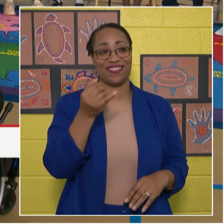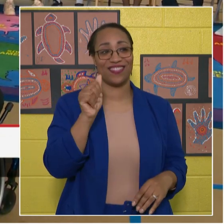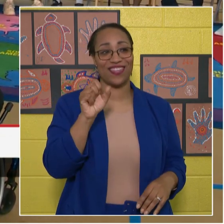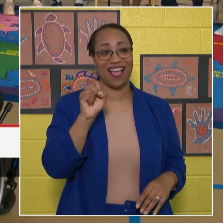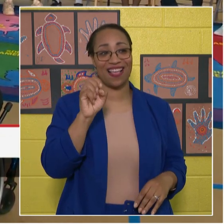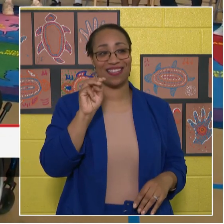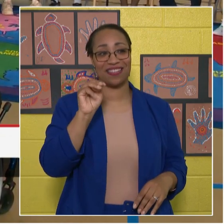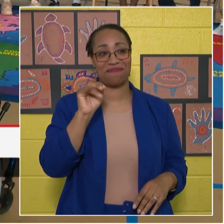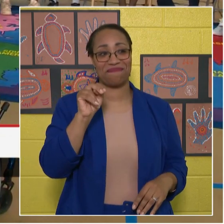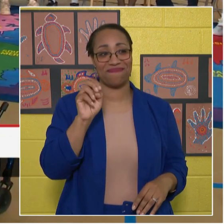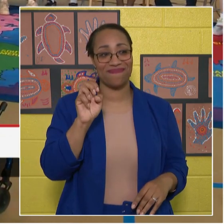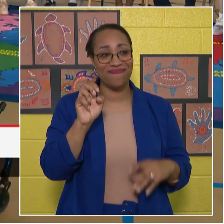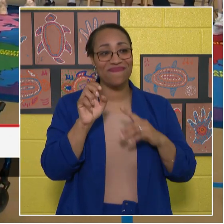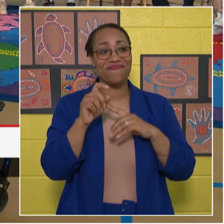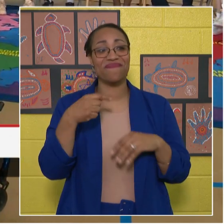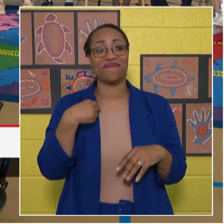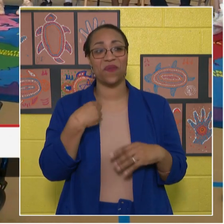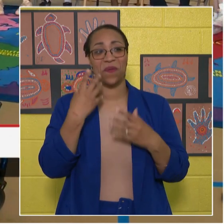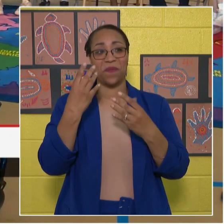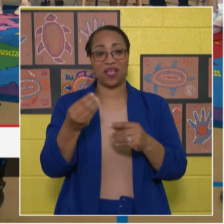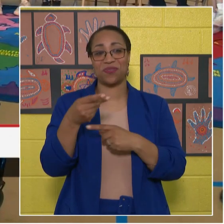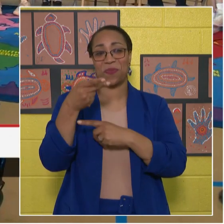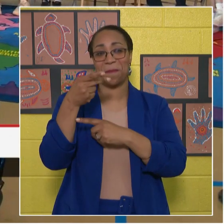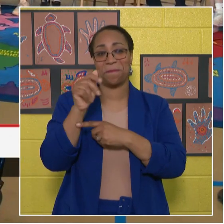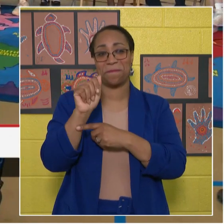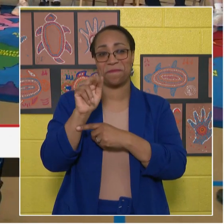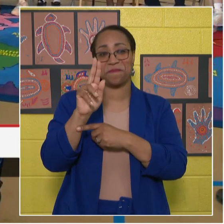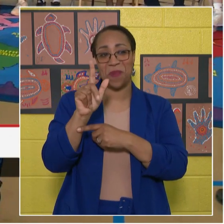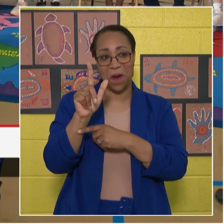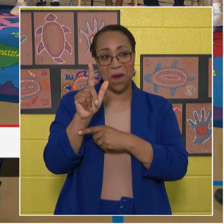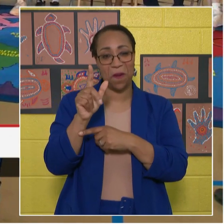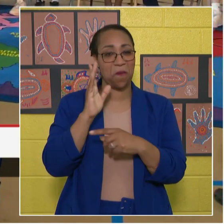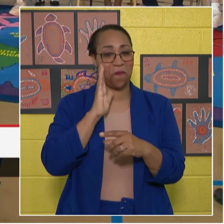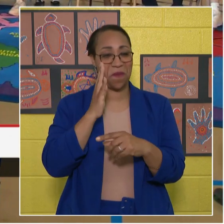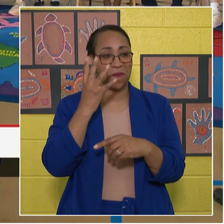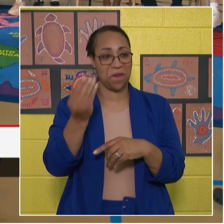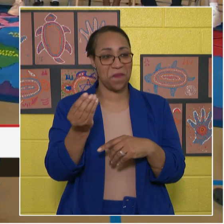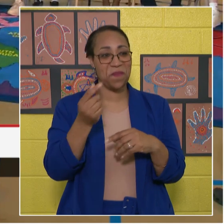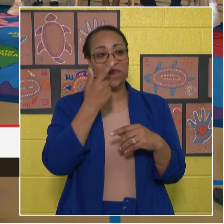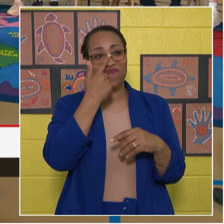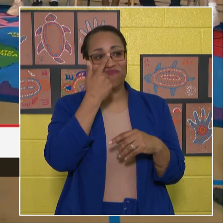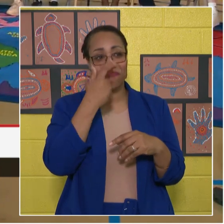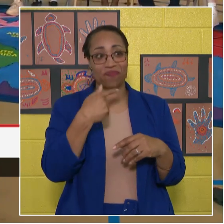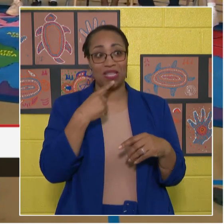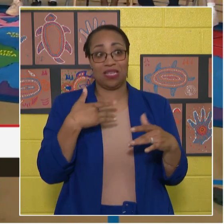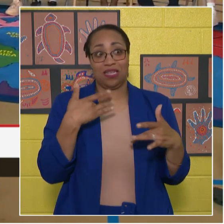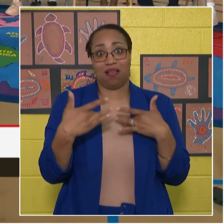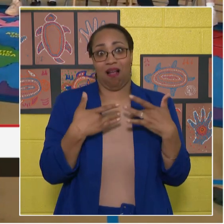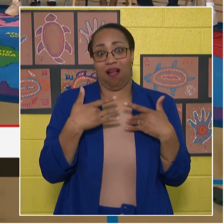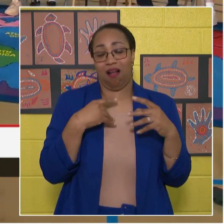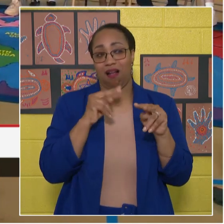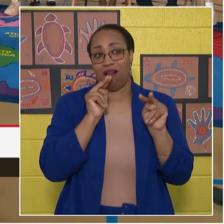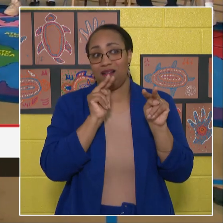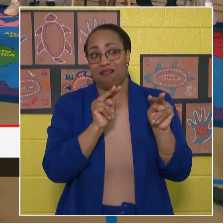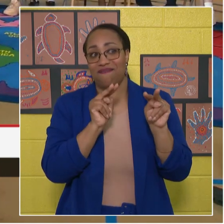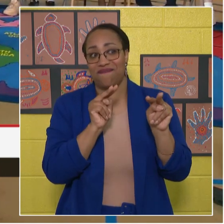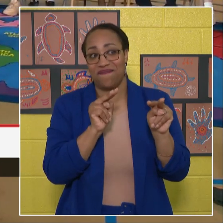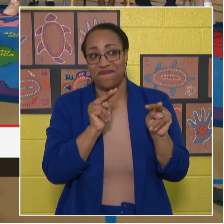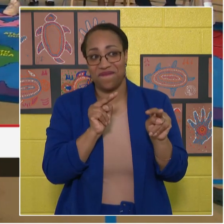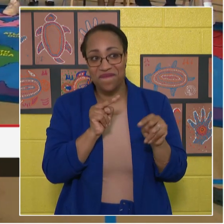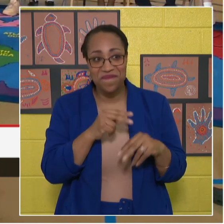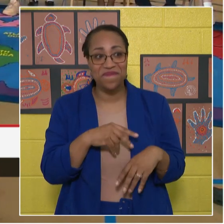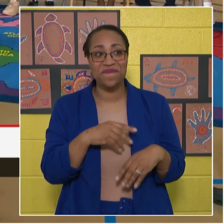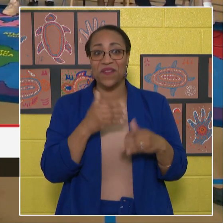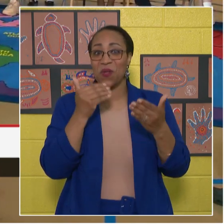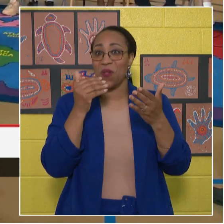to Paul. And what I'm really excited about is that I want to learn new things and see what